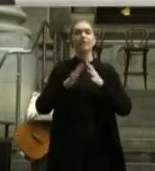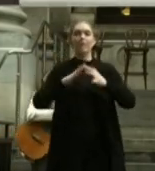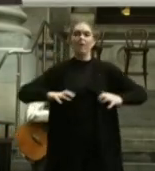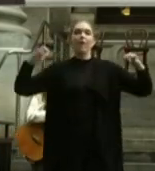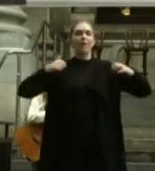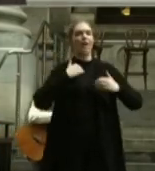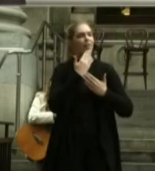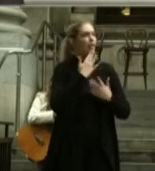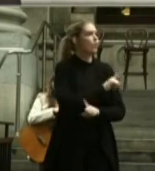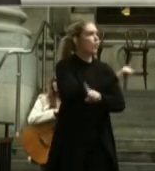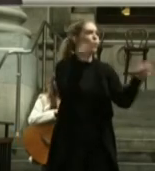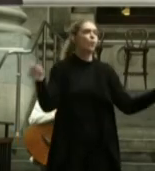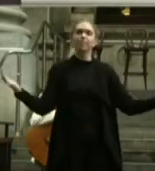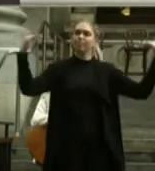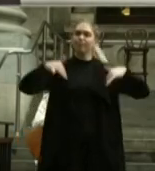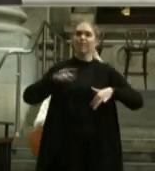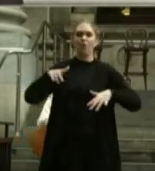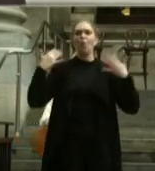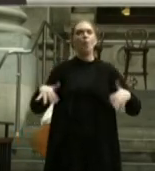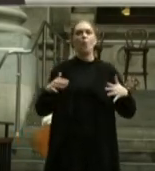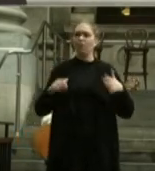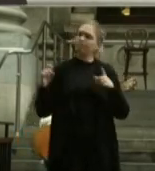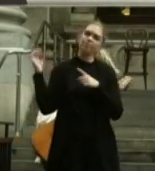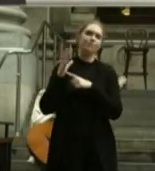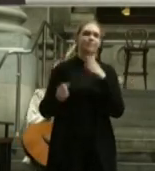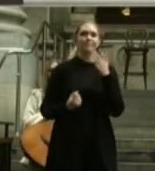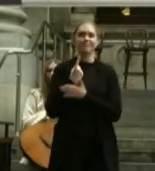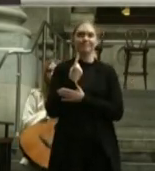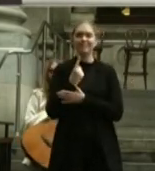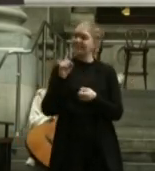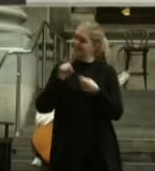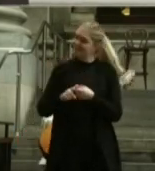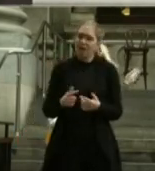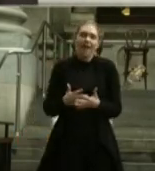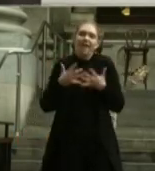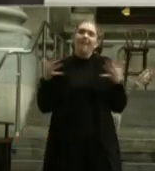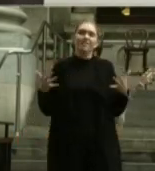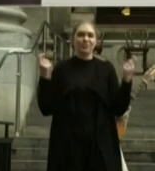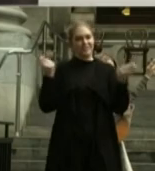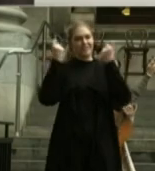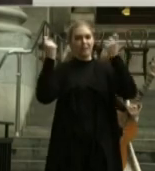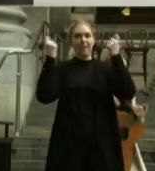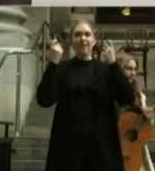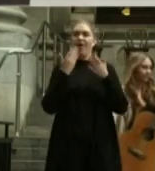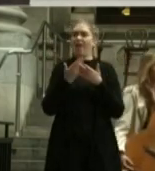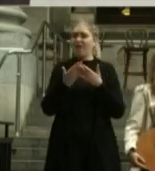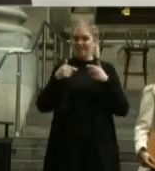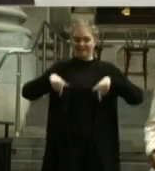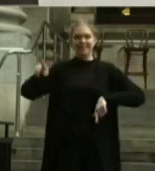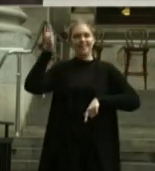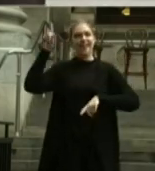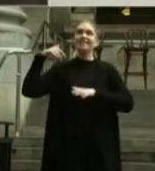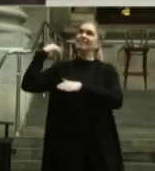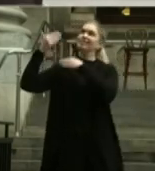would like to thank you all for attending this historic occasion. However, there is still much to celebrate on this significant day in the history of